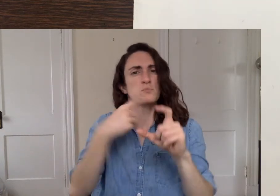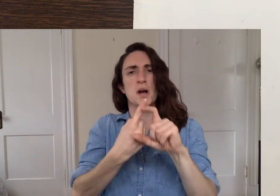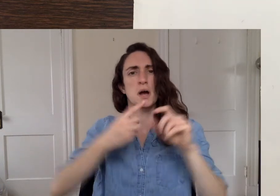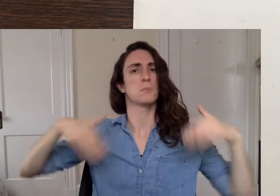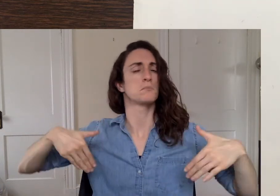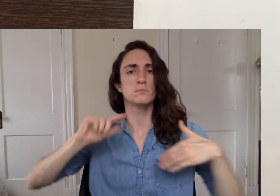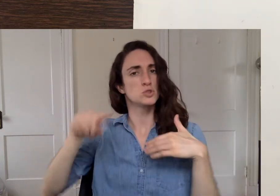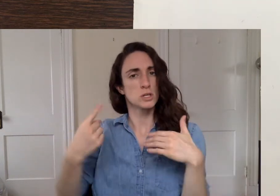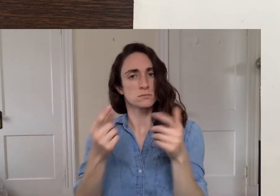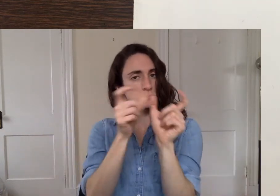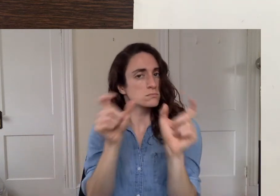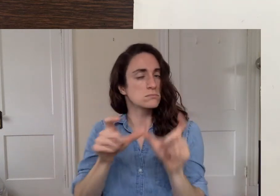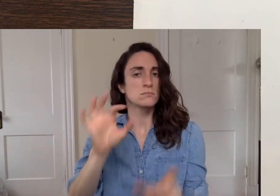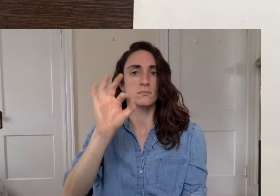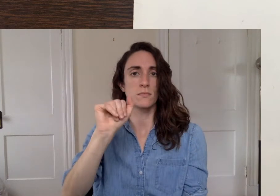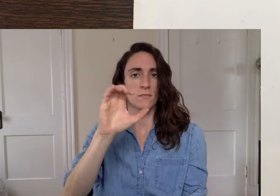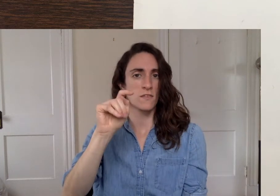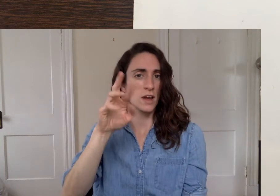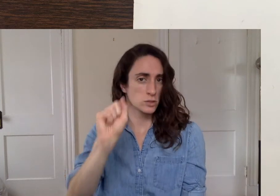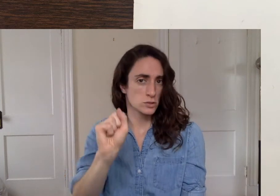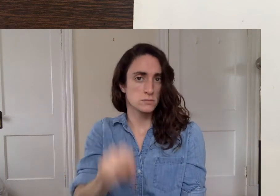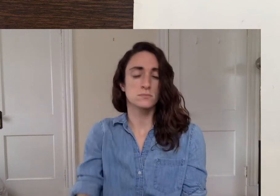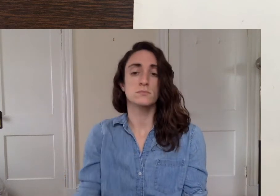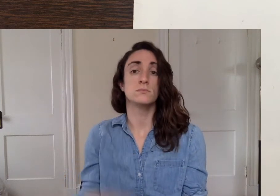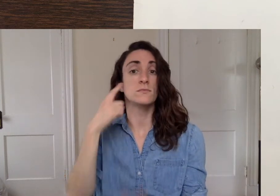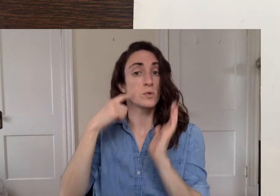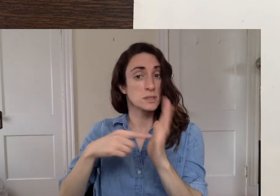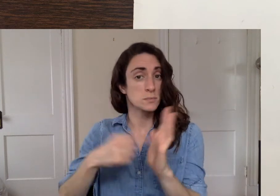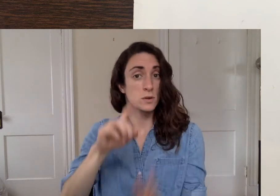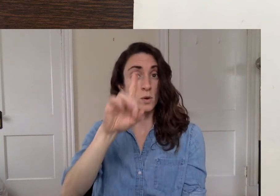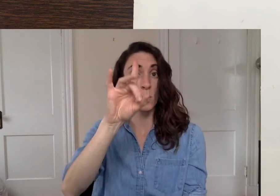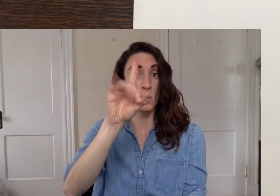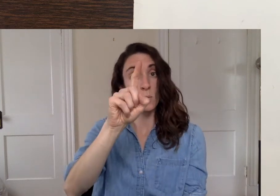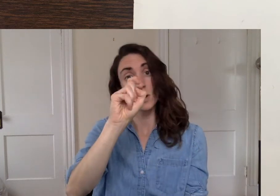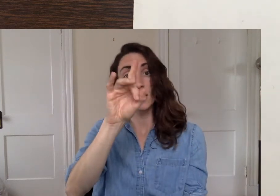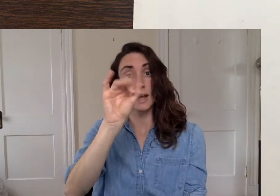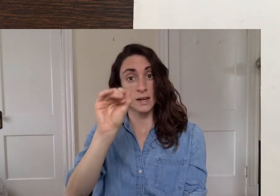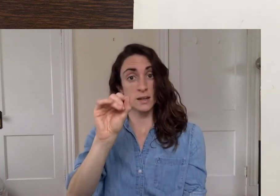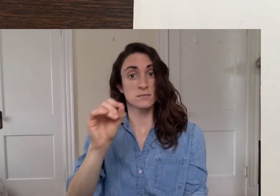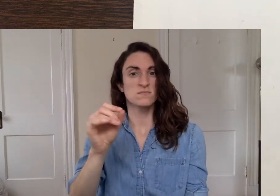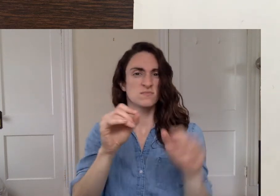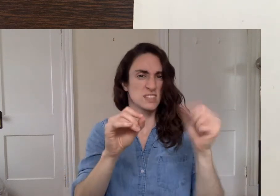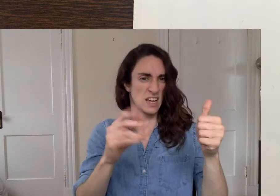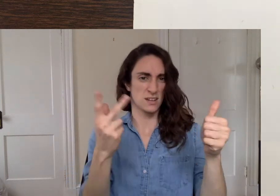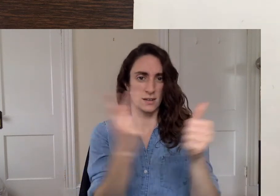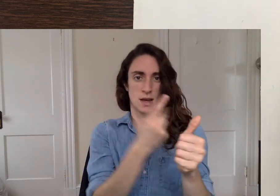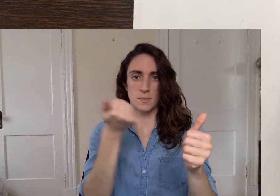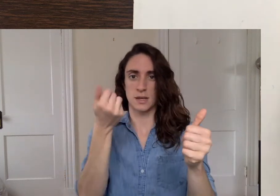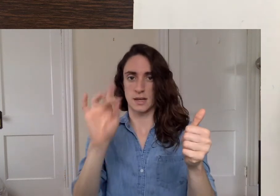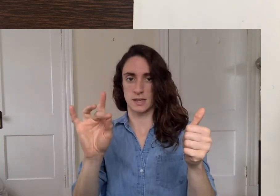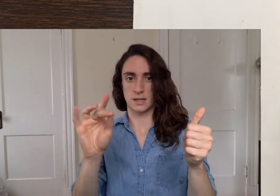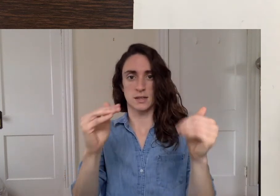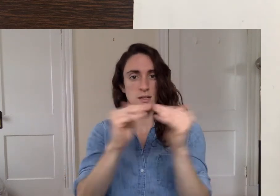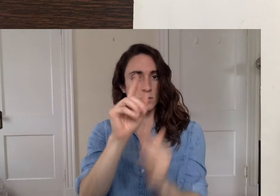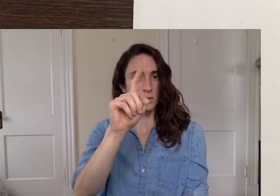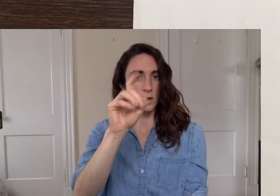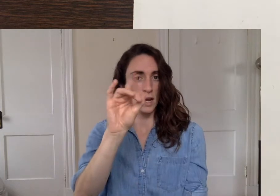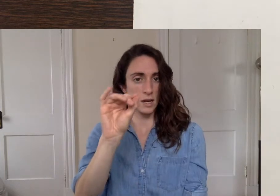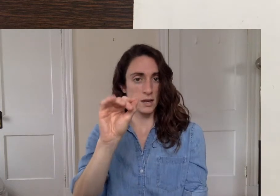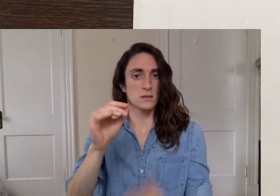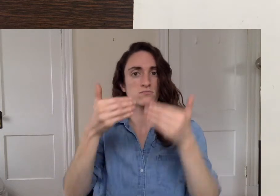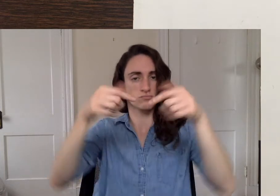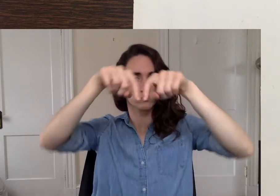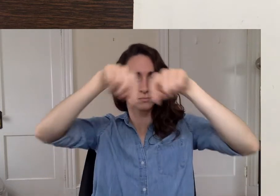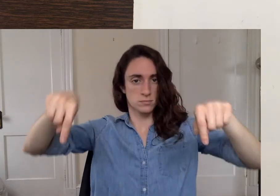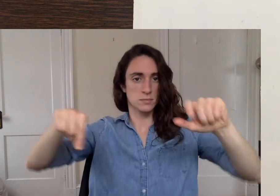factors. They don't have to be prime factors. So for example, I could start with 10 and 18, since 10 times 18 equals 180.